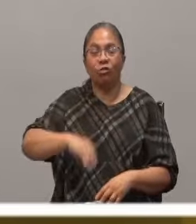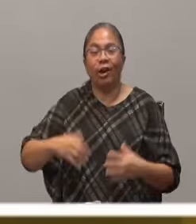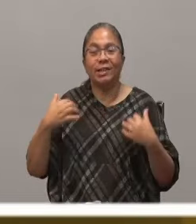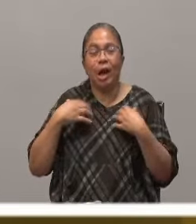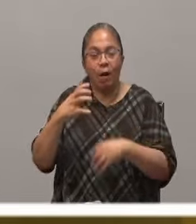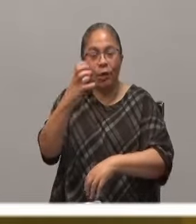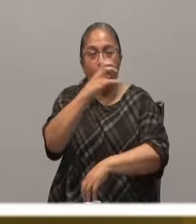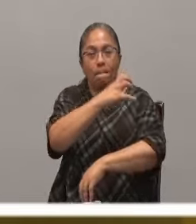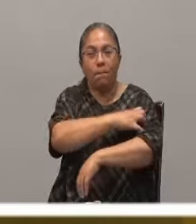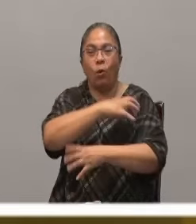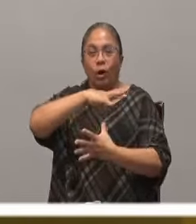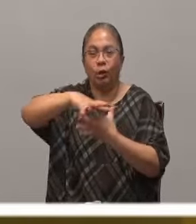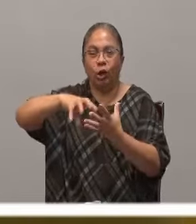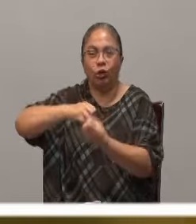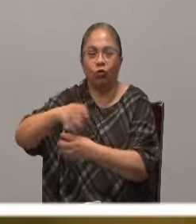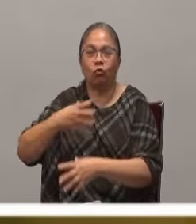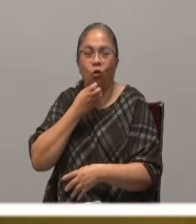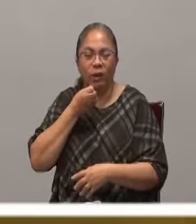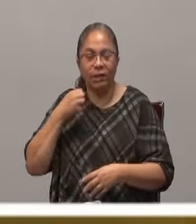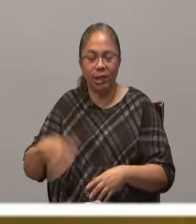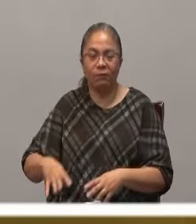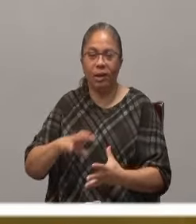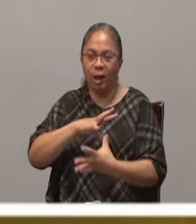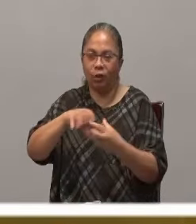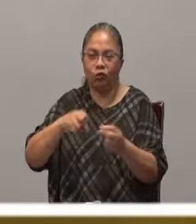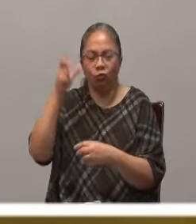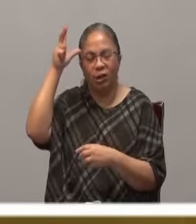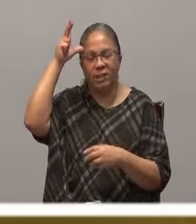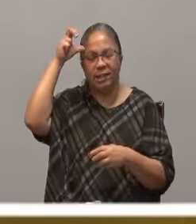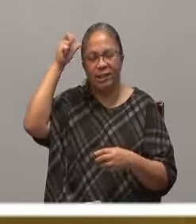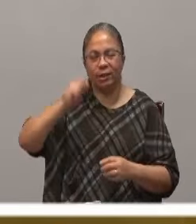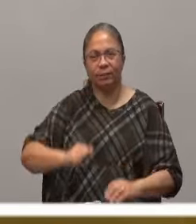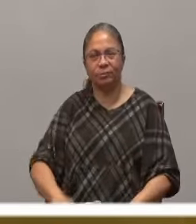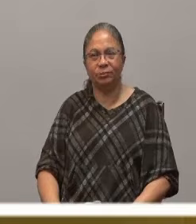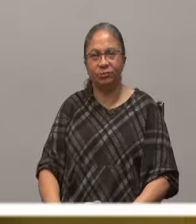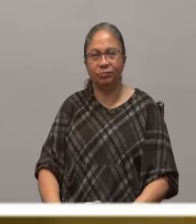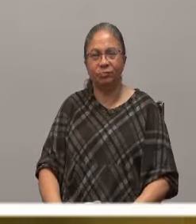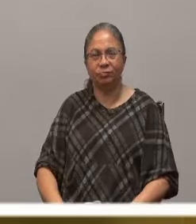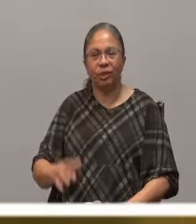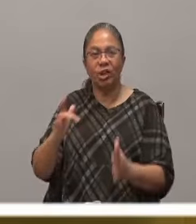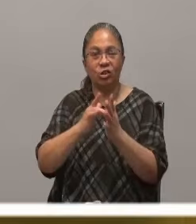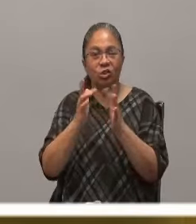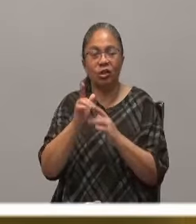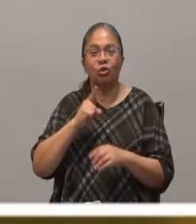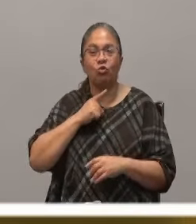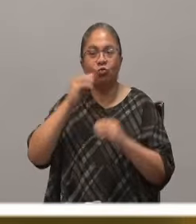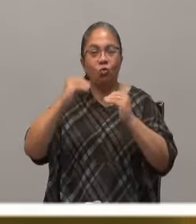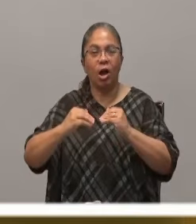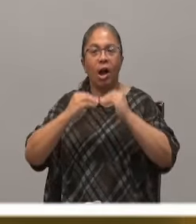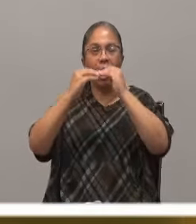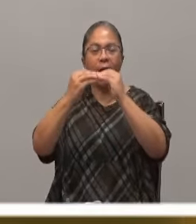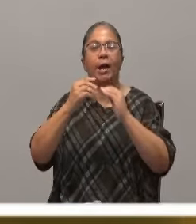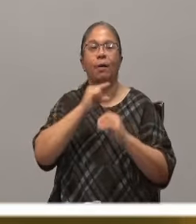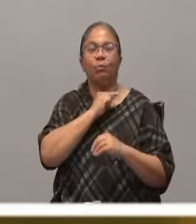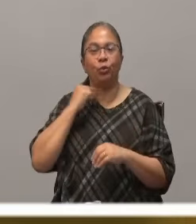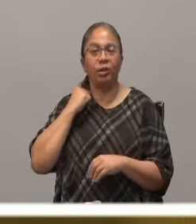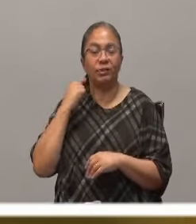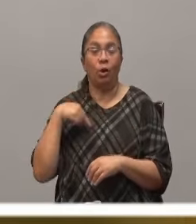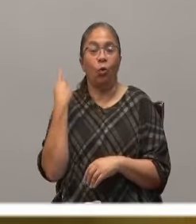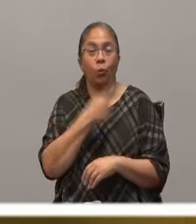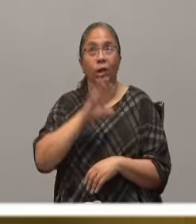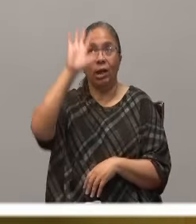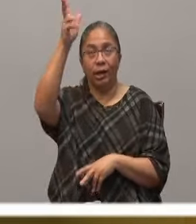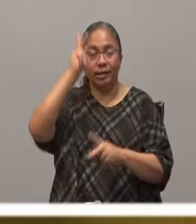evil and has despoiled the house of Satan. He is high priest. And we, his